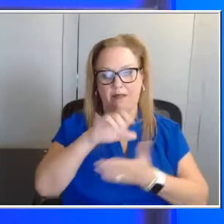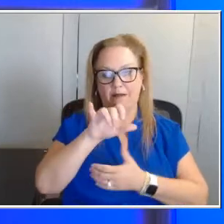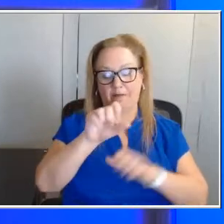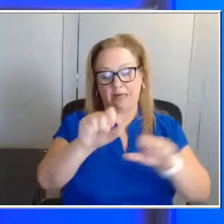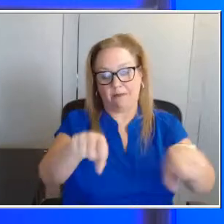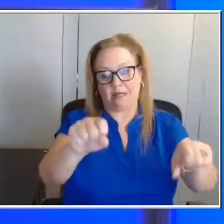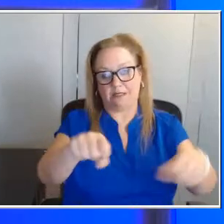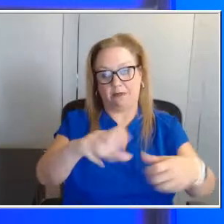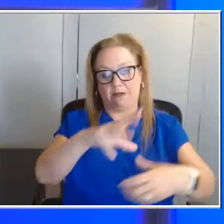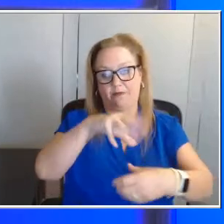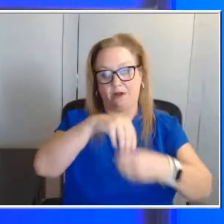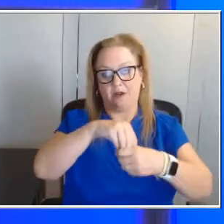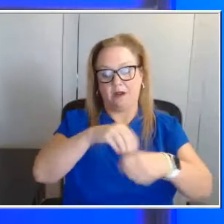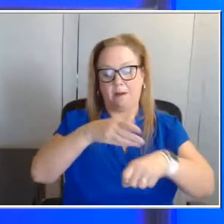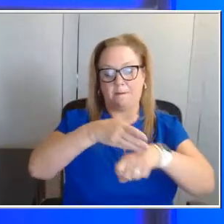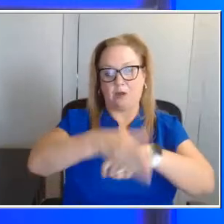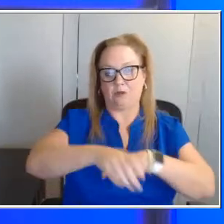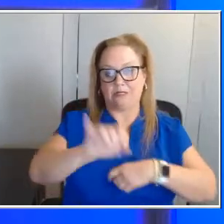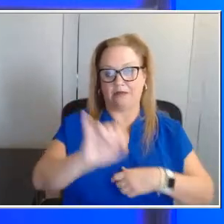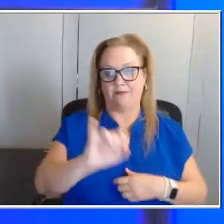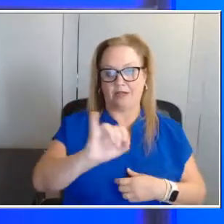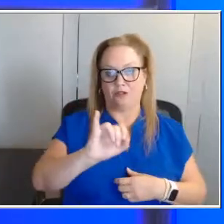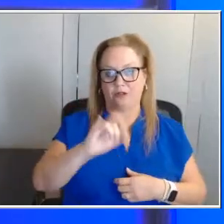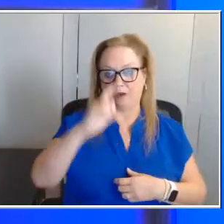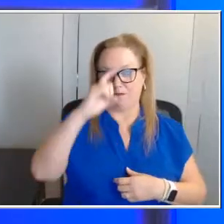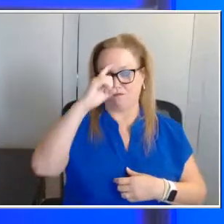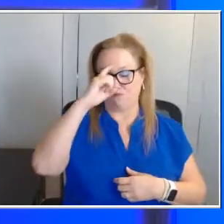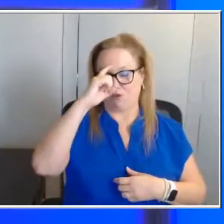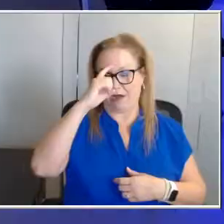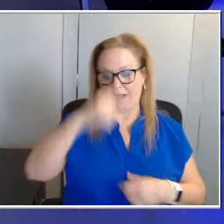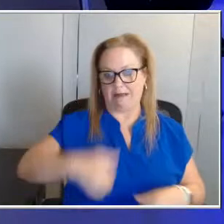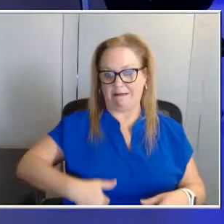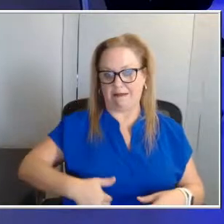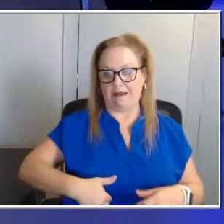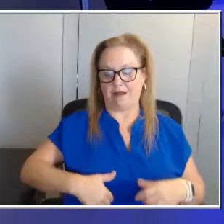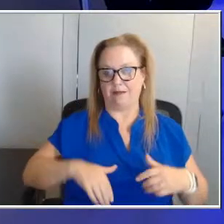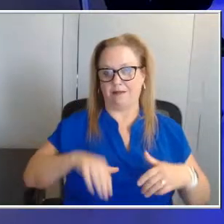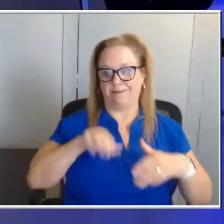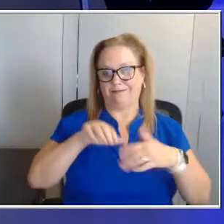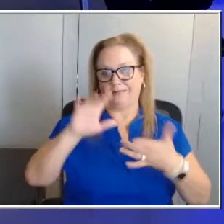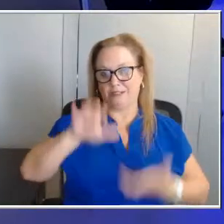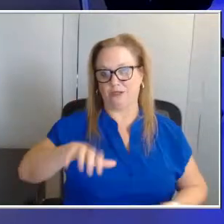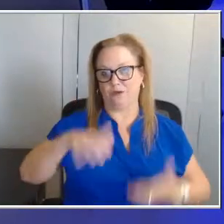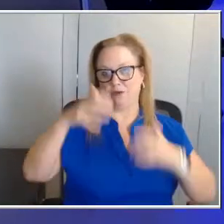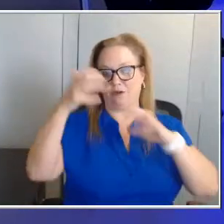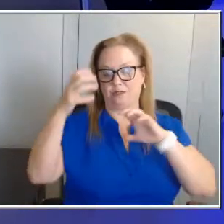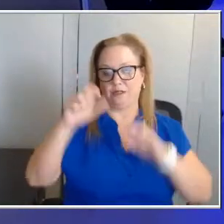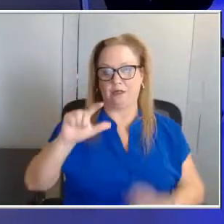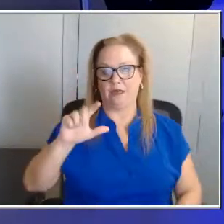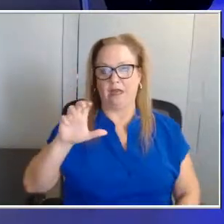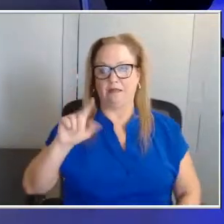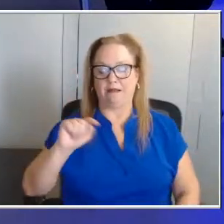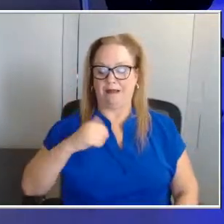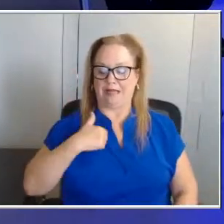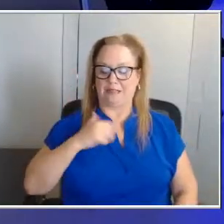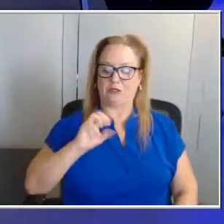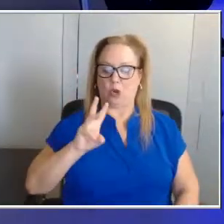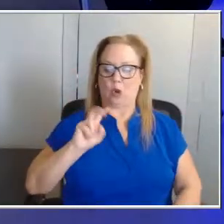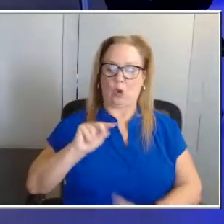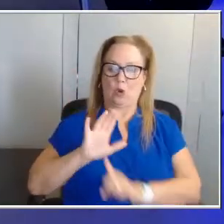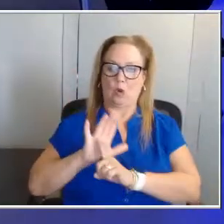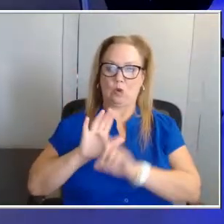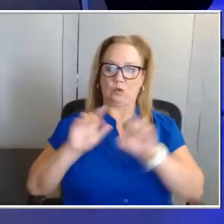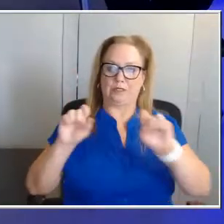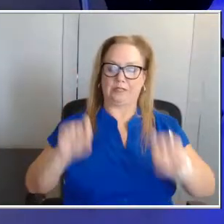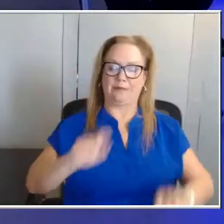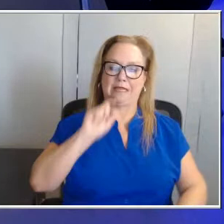into one of these post-infectious brain-gut axis disorders. That whole gut has its own nervous system is a kind of a cool thing to sit and think